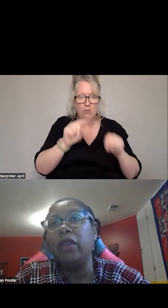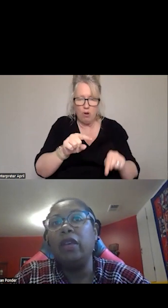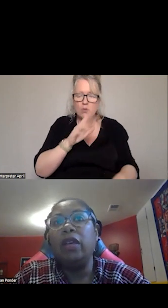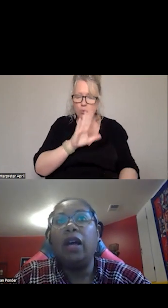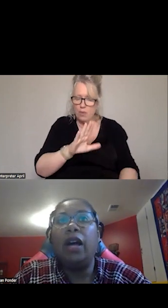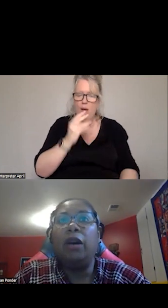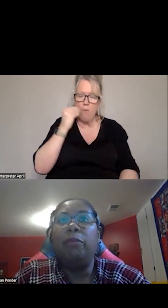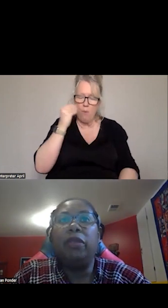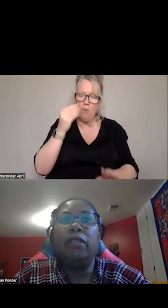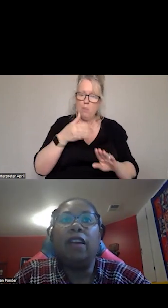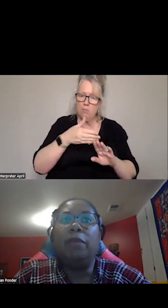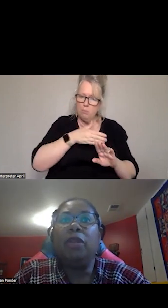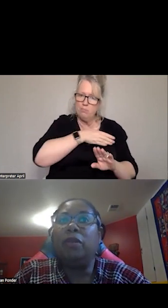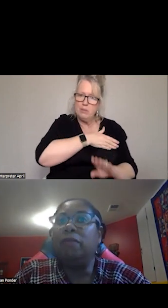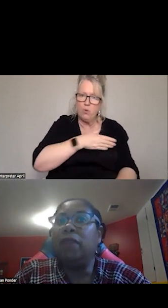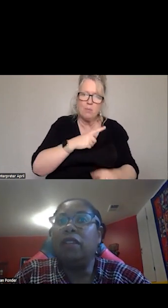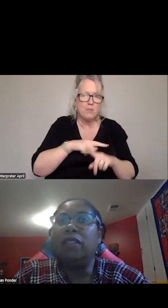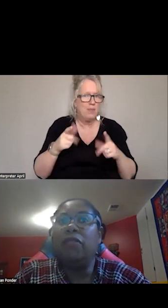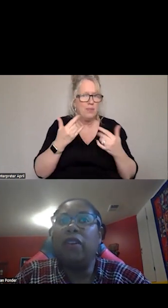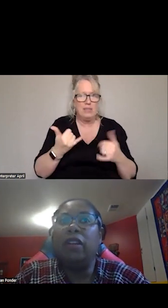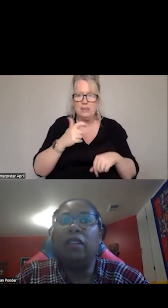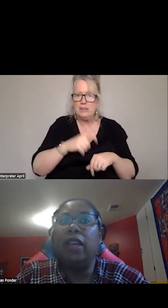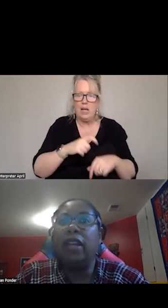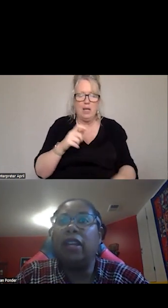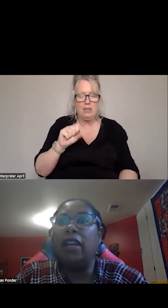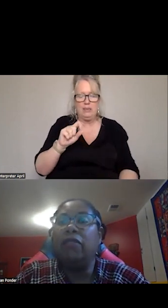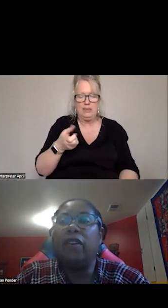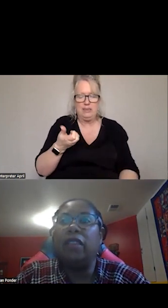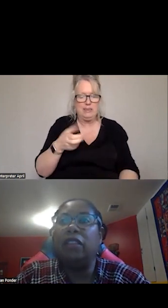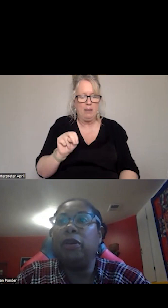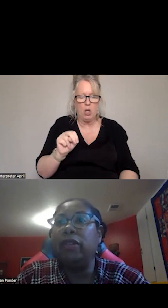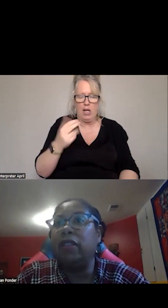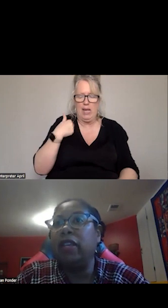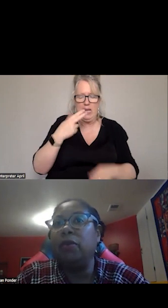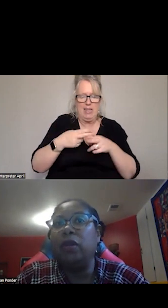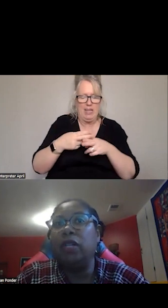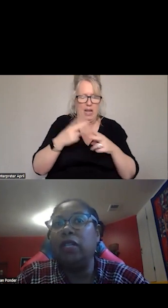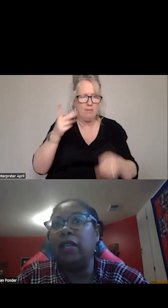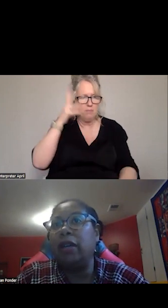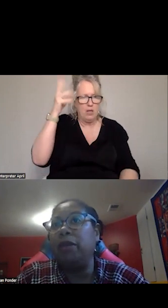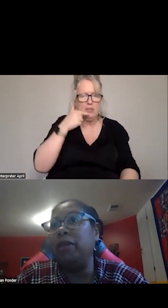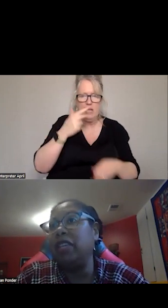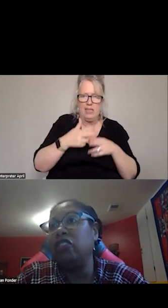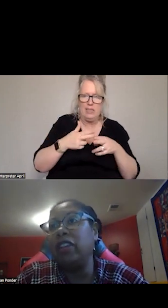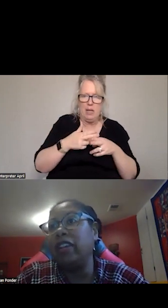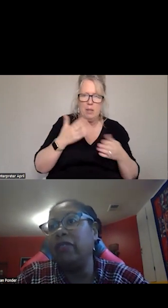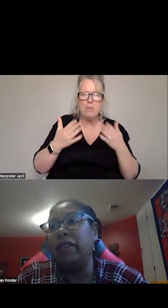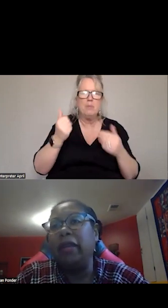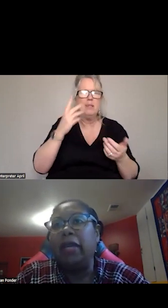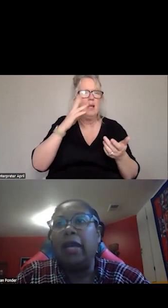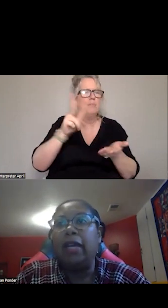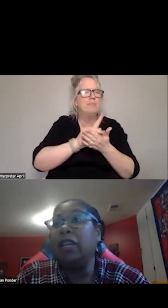before. But this time, Stephon had a knife. I think his parents said it was maybe a kitchen